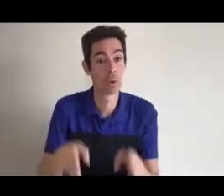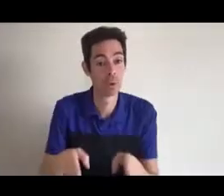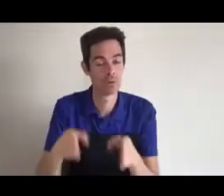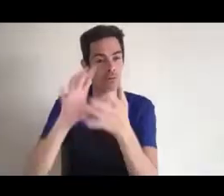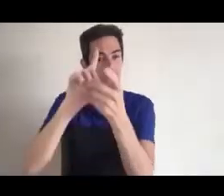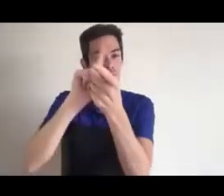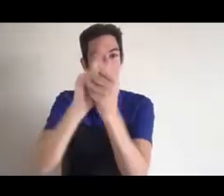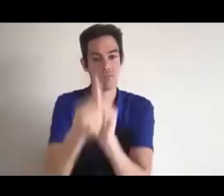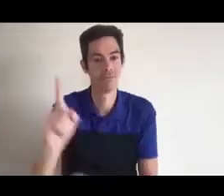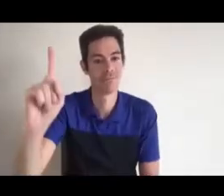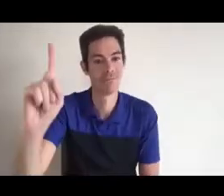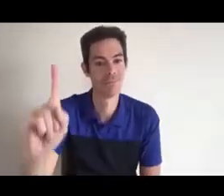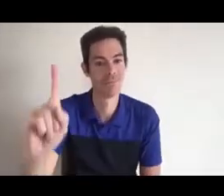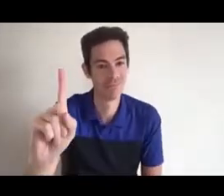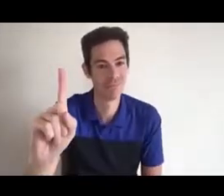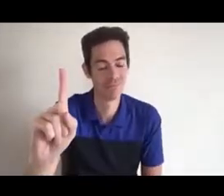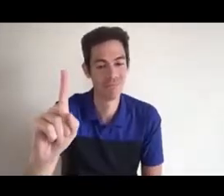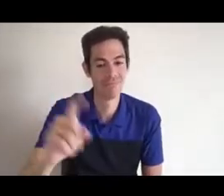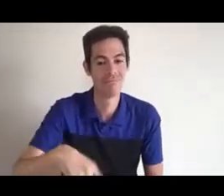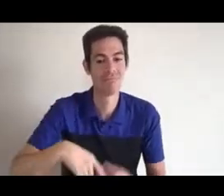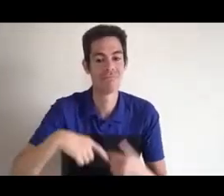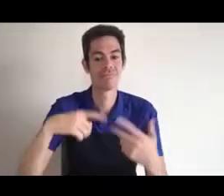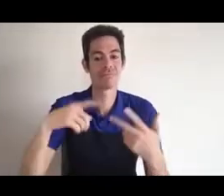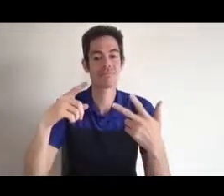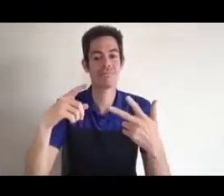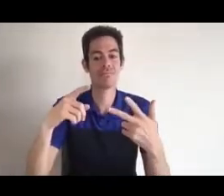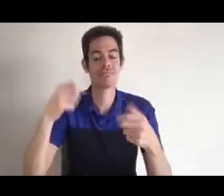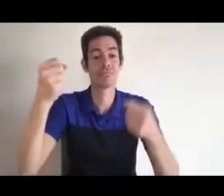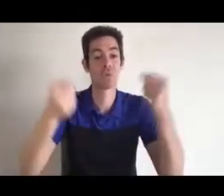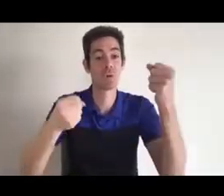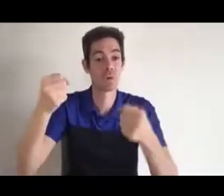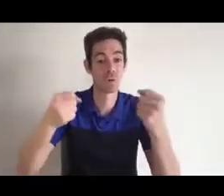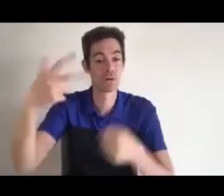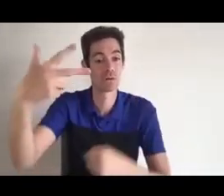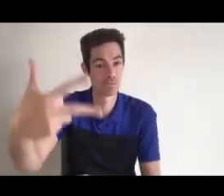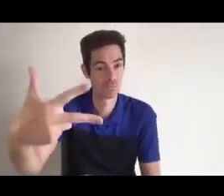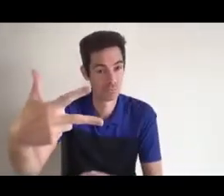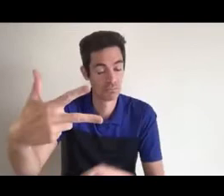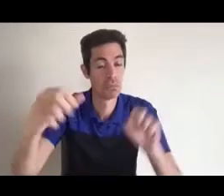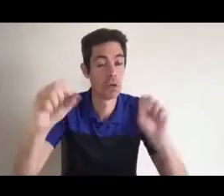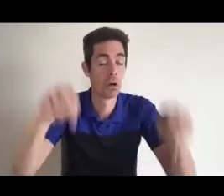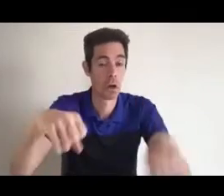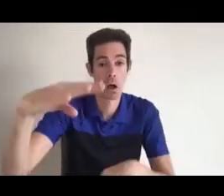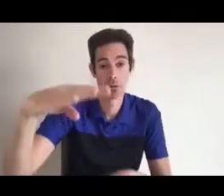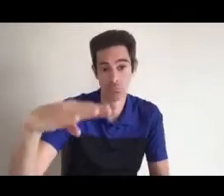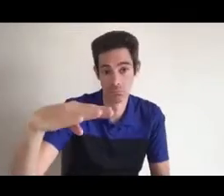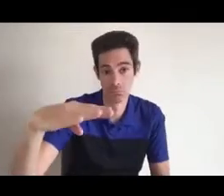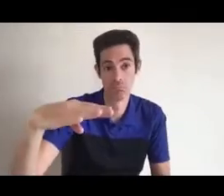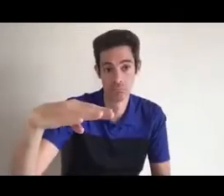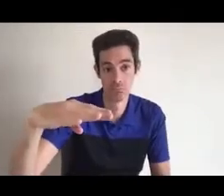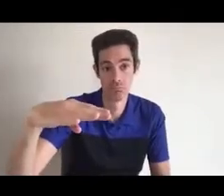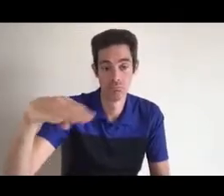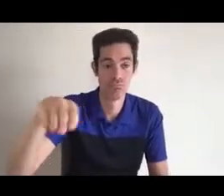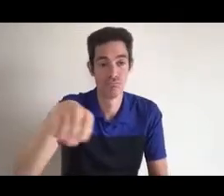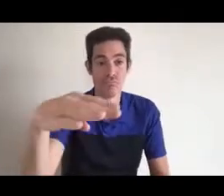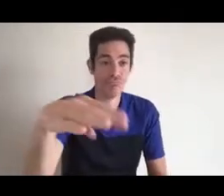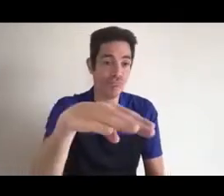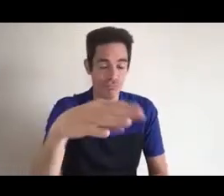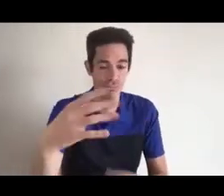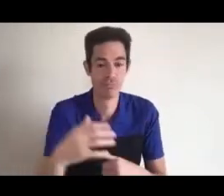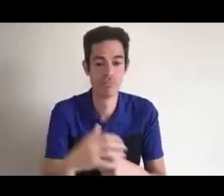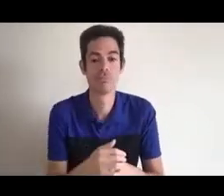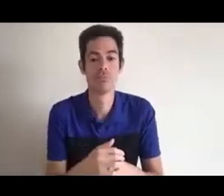this. A person becomes something like this. A car is this or something like